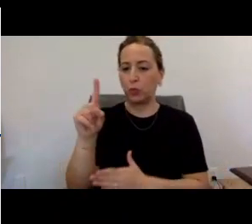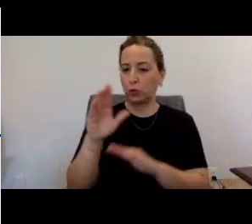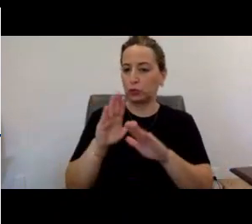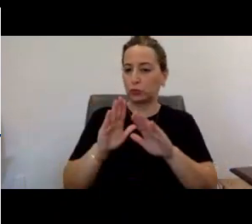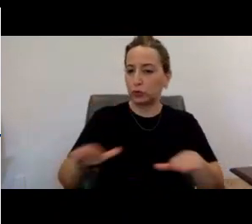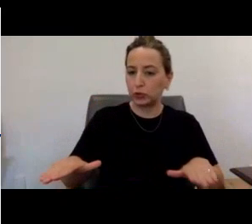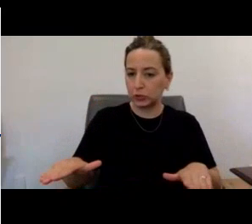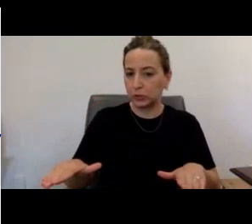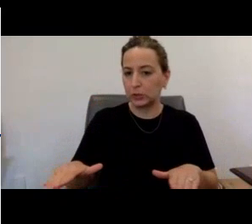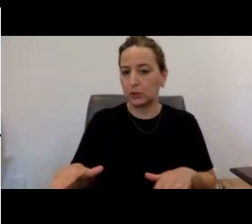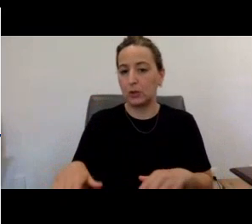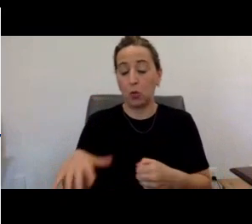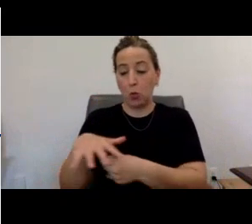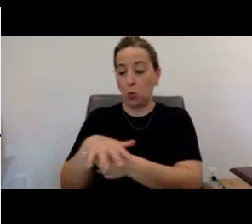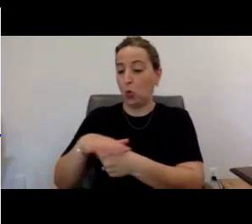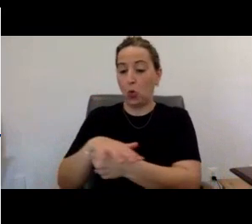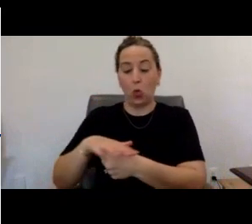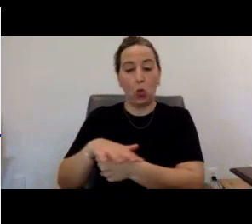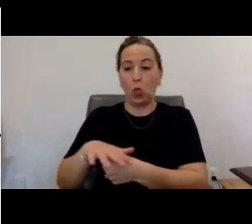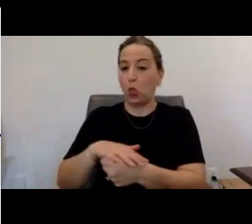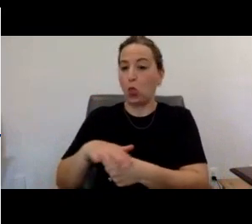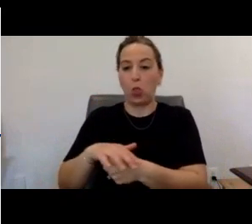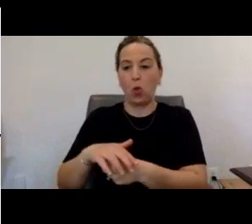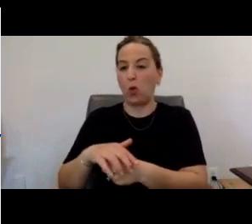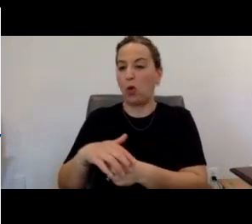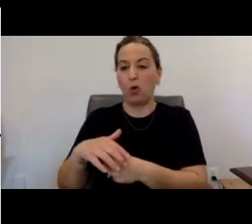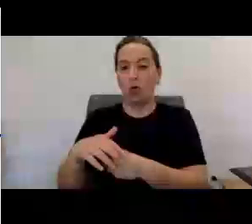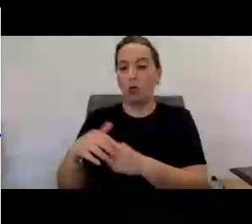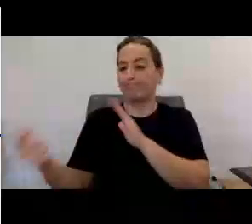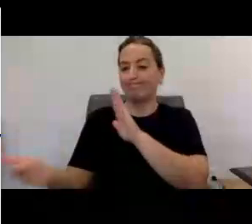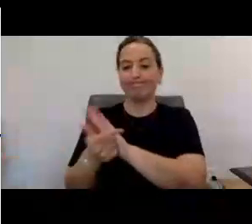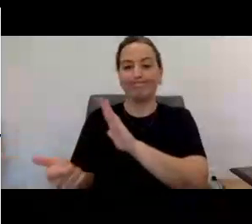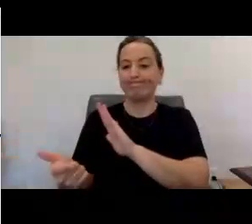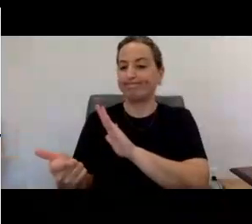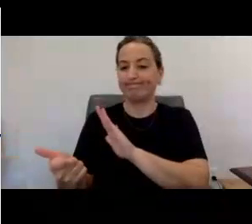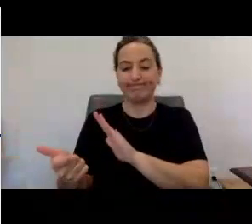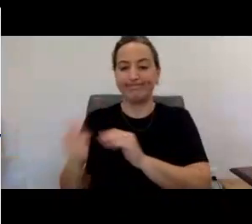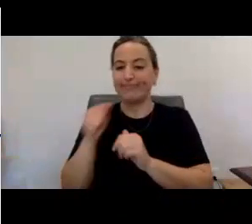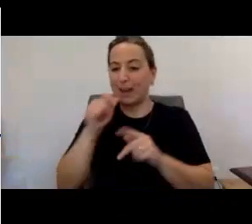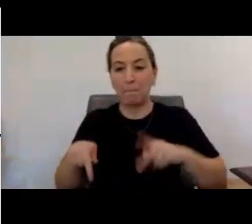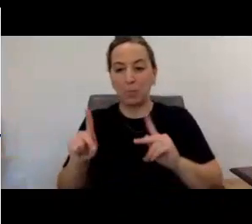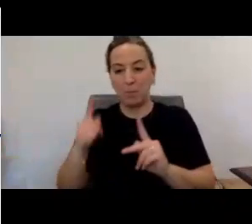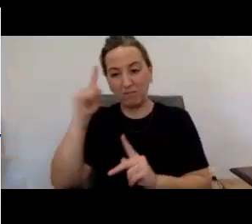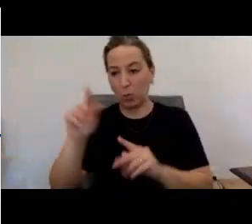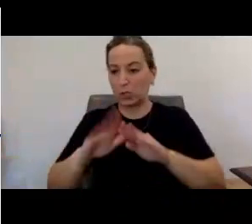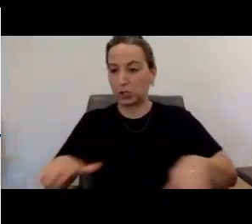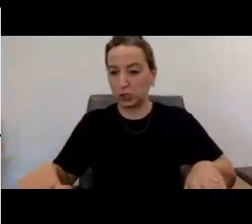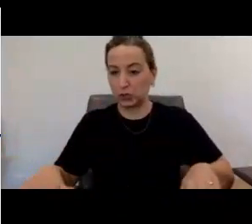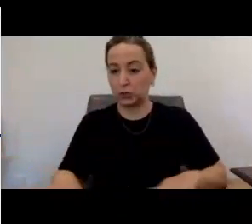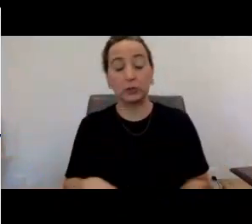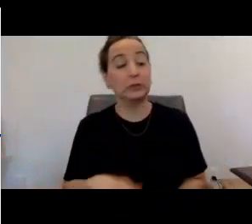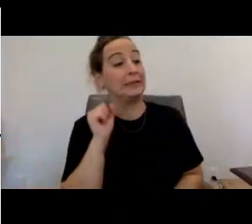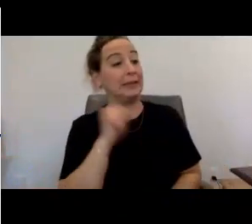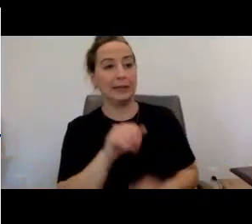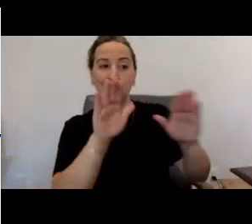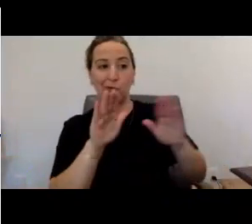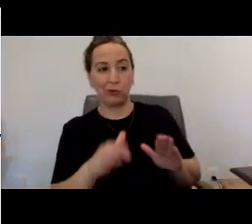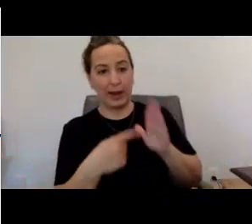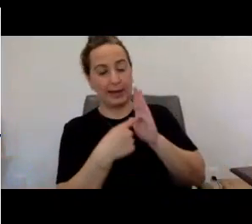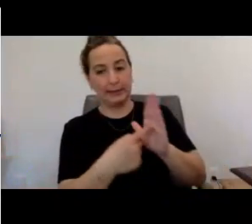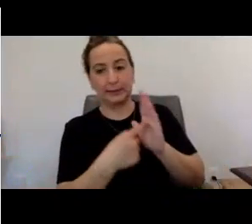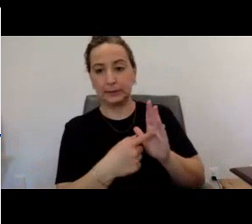zoning ordinances do not allow that in a residential area. That's a great example of